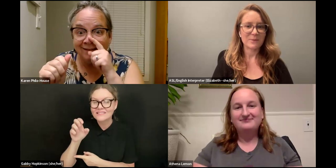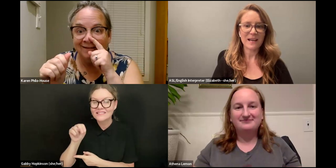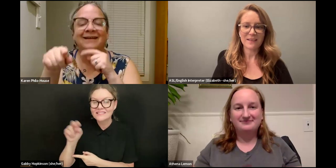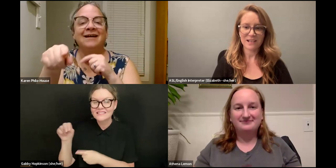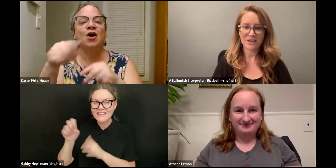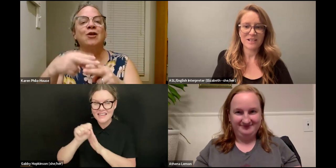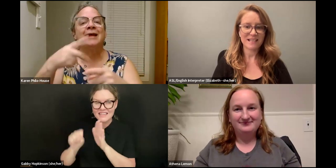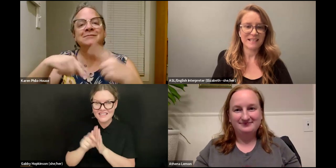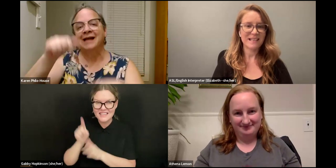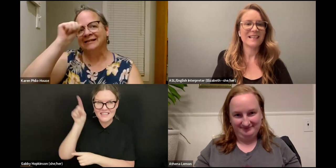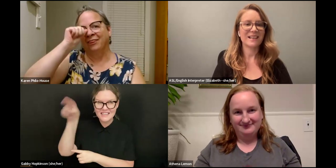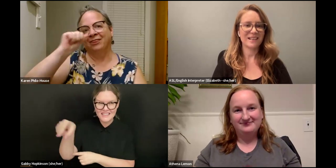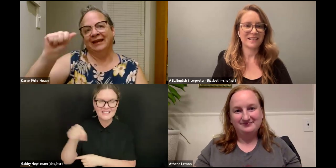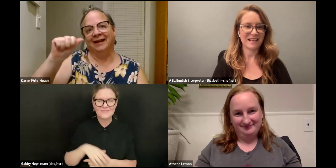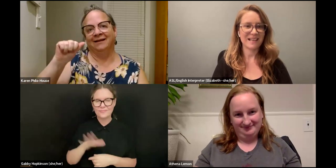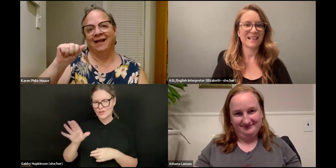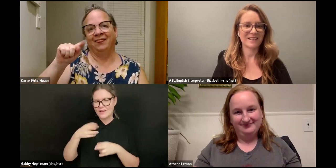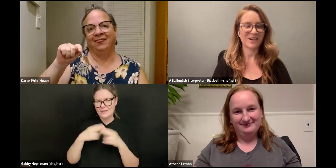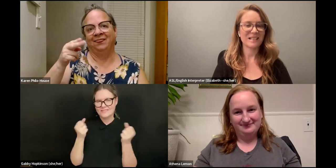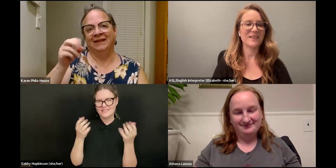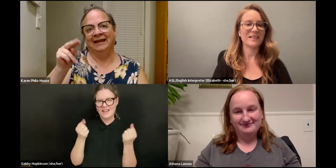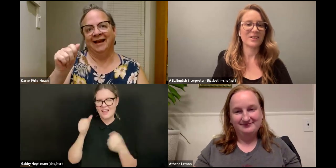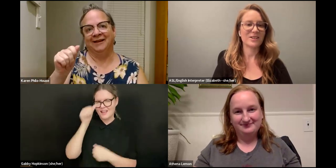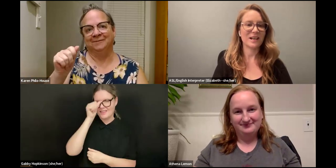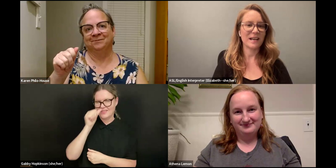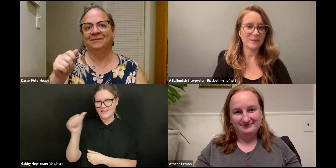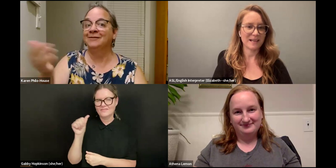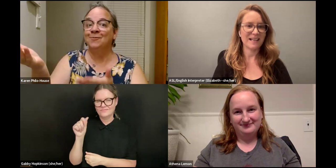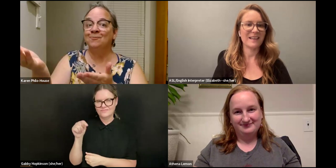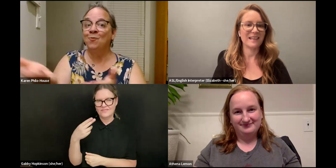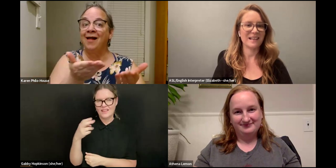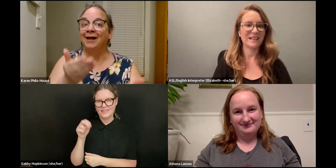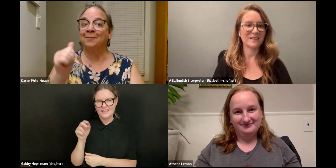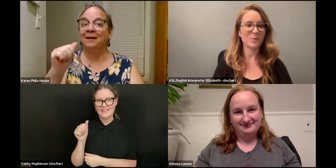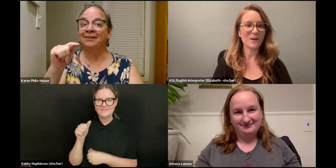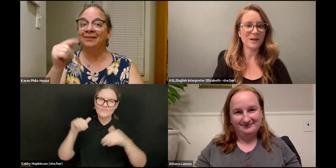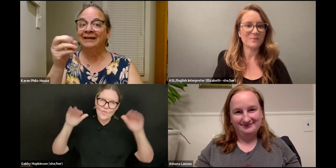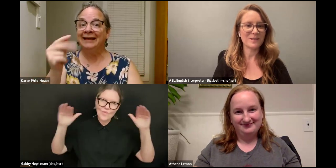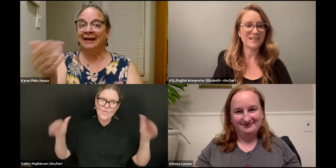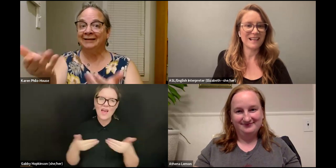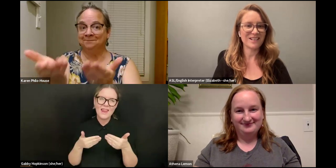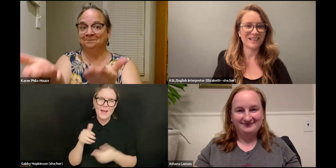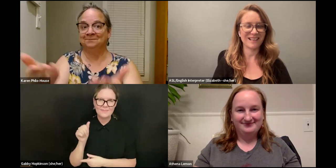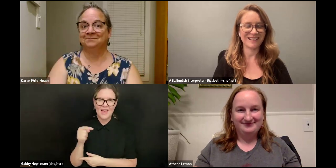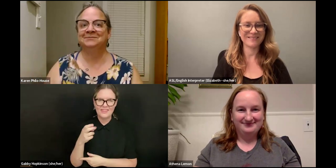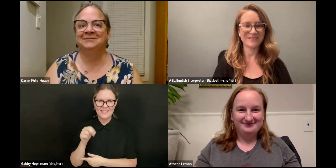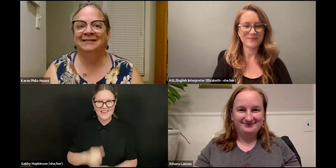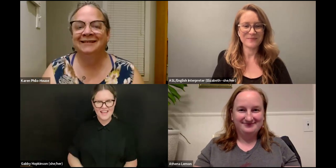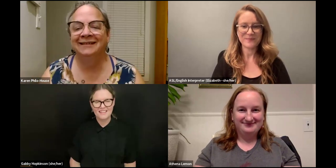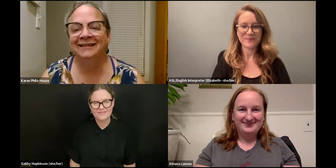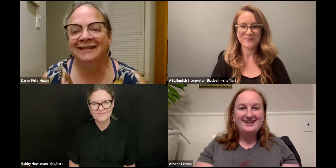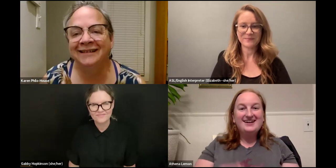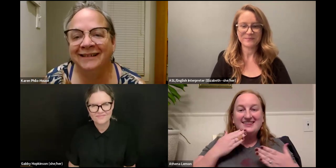in Tennessee, right? Athena, you're in Tennessee? Athena's saying yes, that's correct. And this is her name sign, Athena. So welcome to the stage,